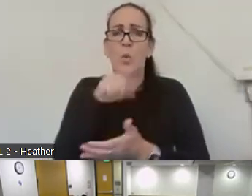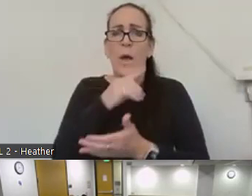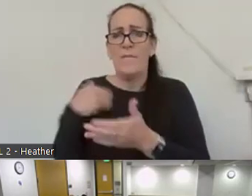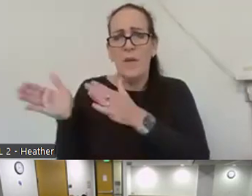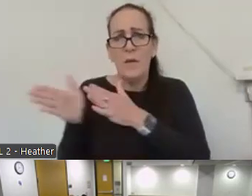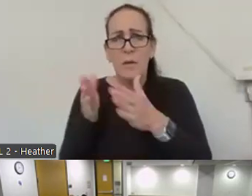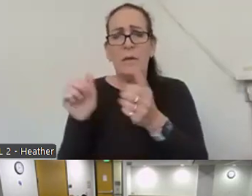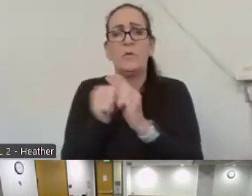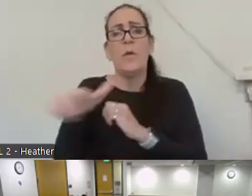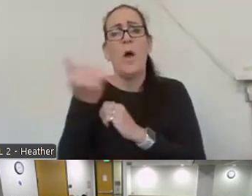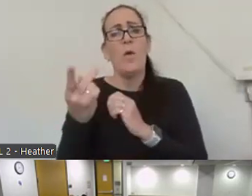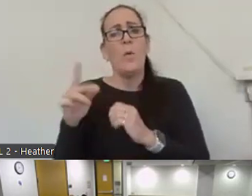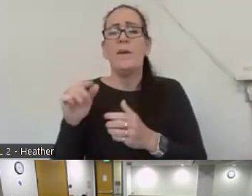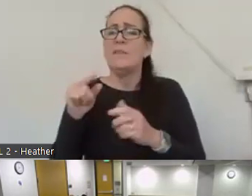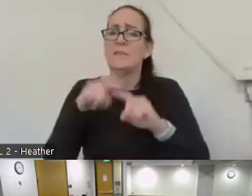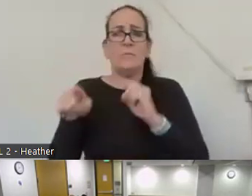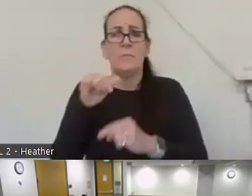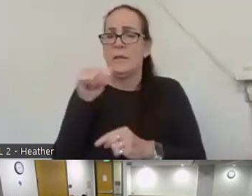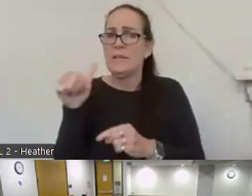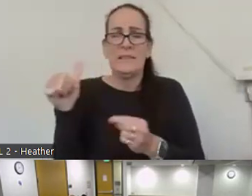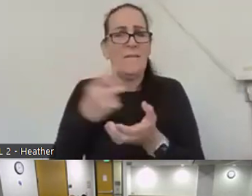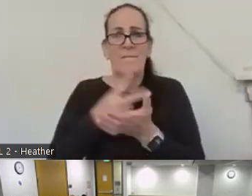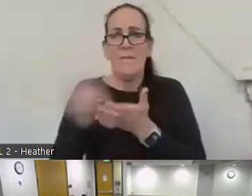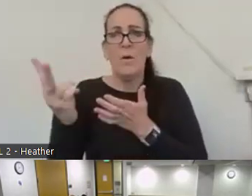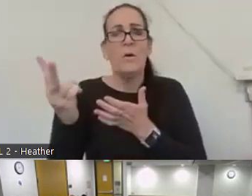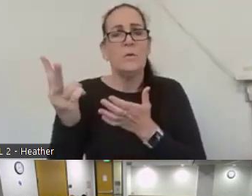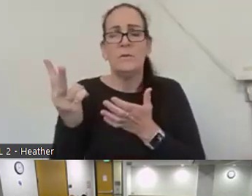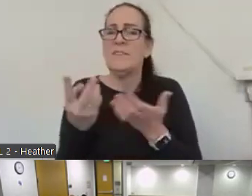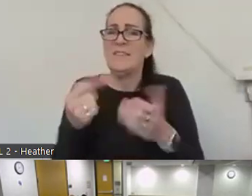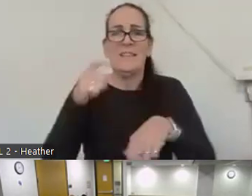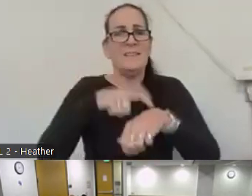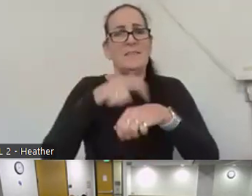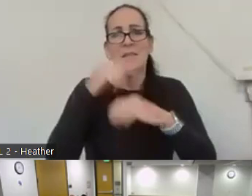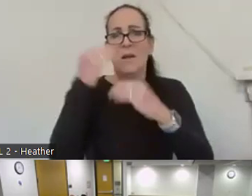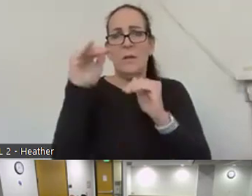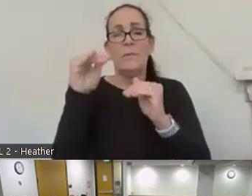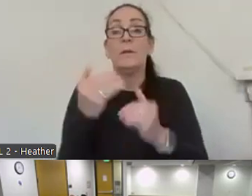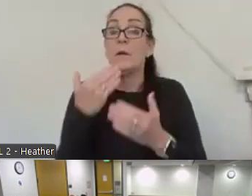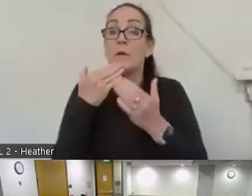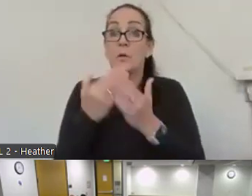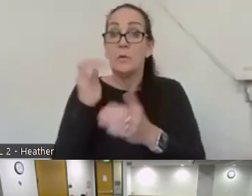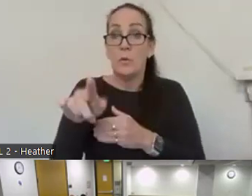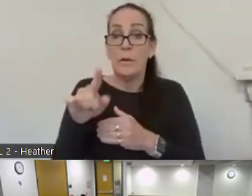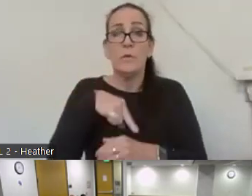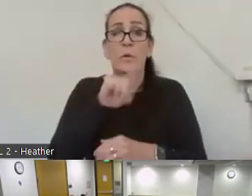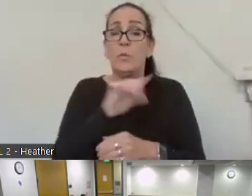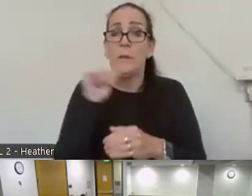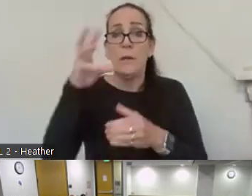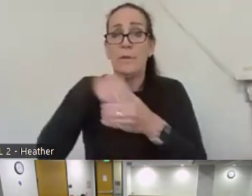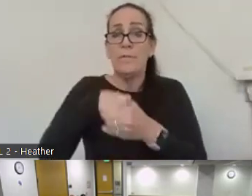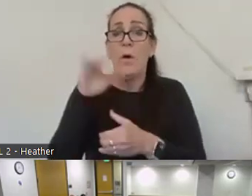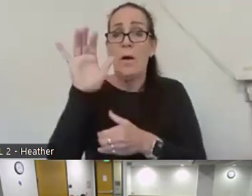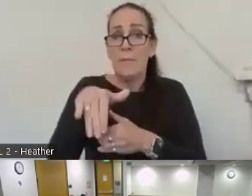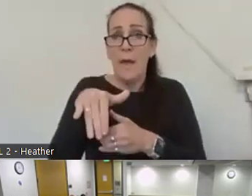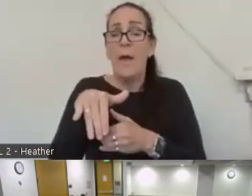agencies, but that was just unfulfilled, unfortunately, due to our time constraints. So really good question. We were not in the dissemination planning phase. We